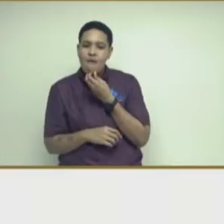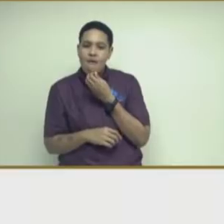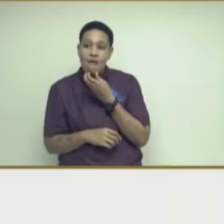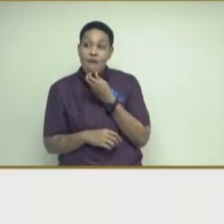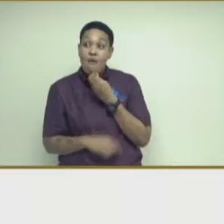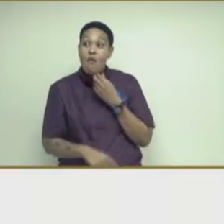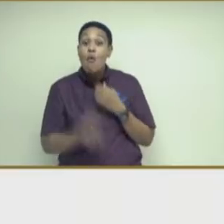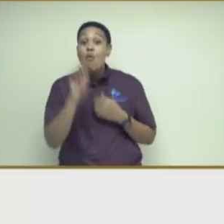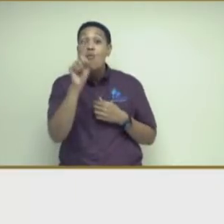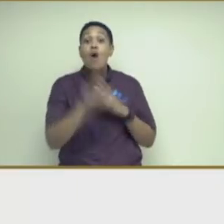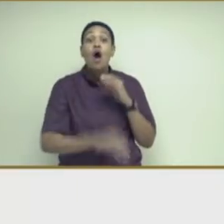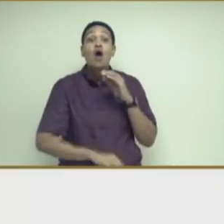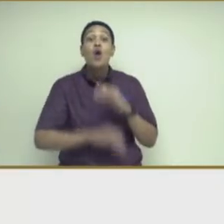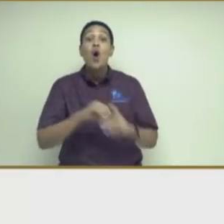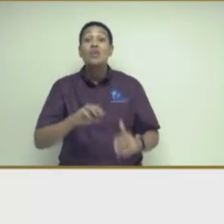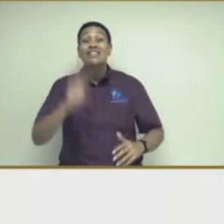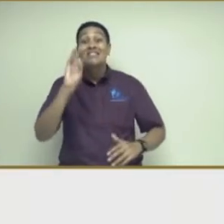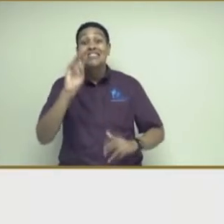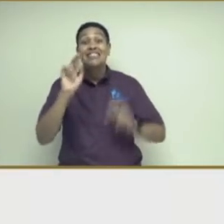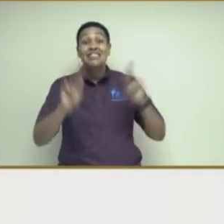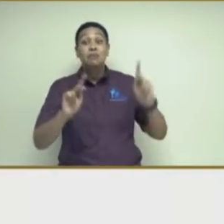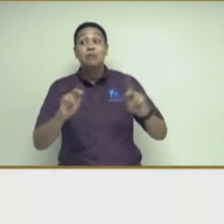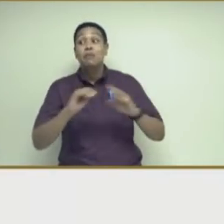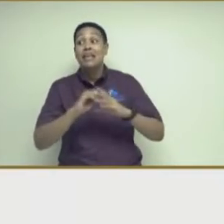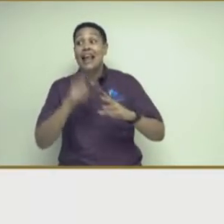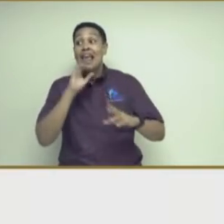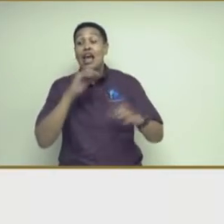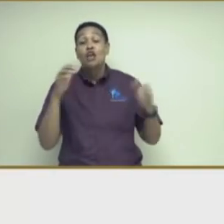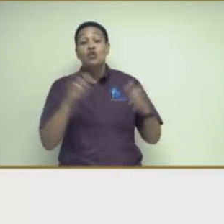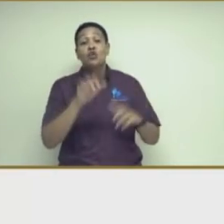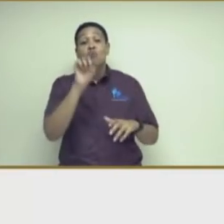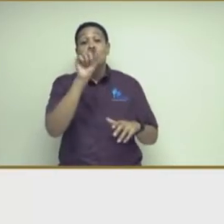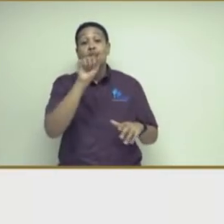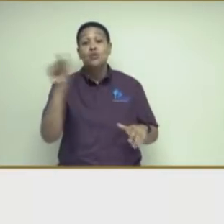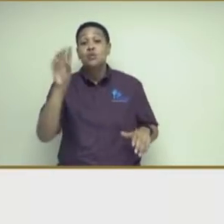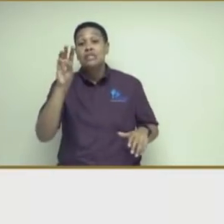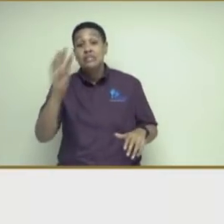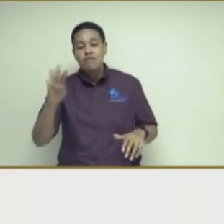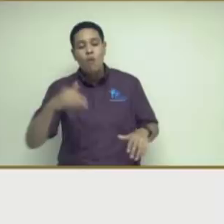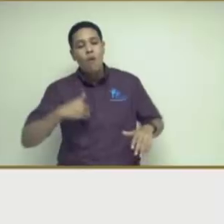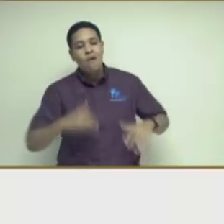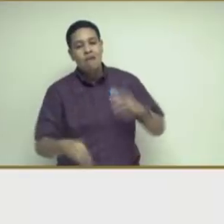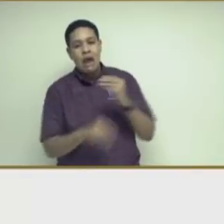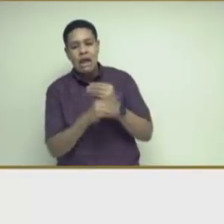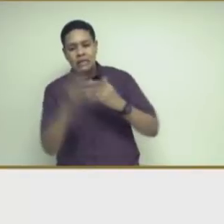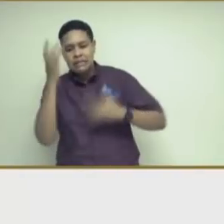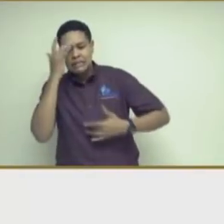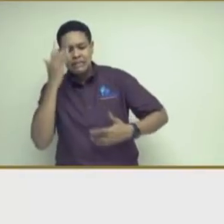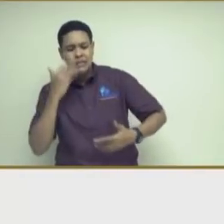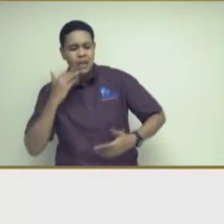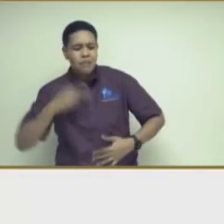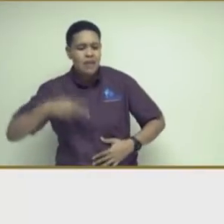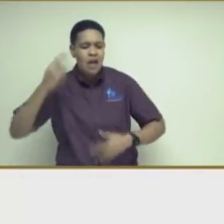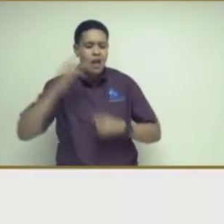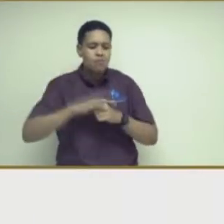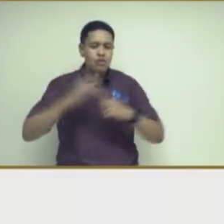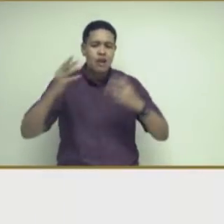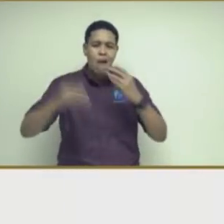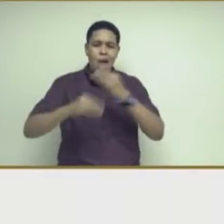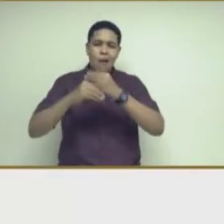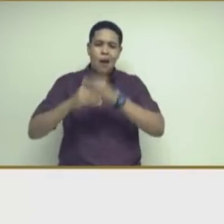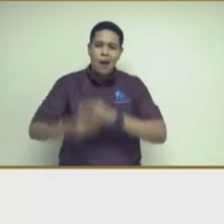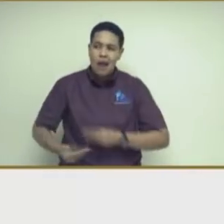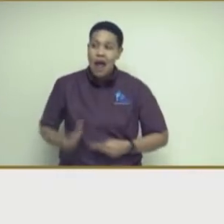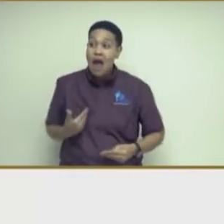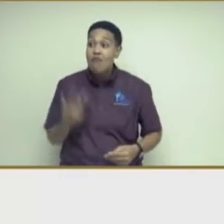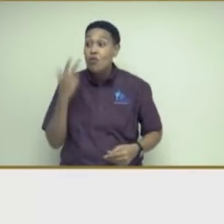out of 6 persons in this age group had a comorbidity. And when we looked at 3